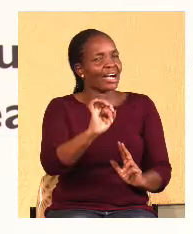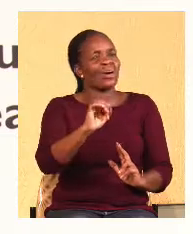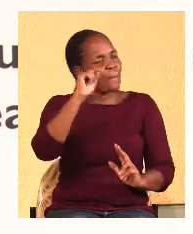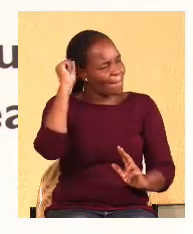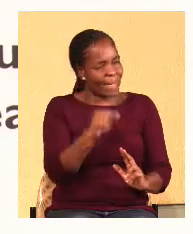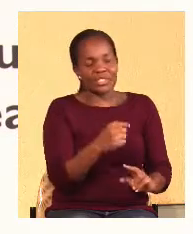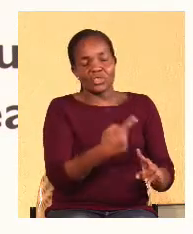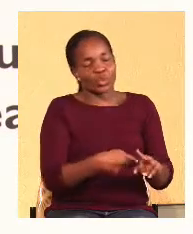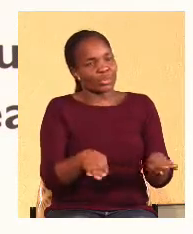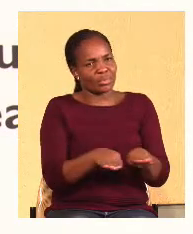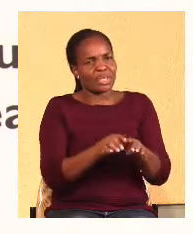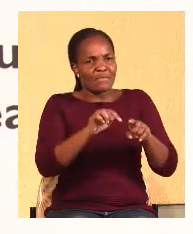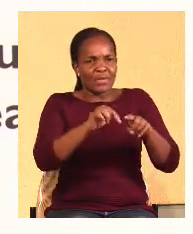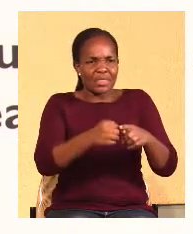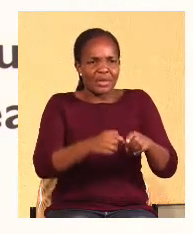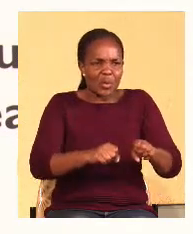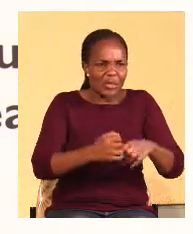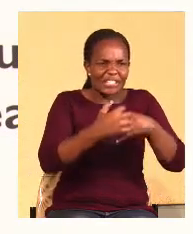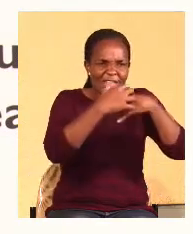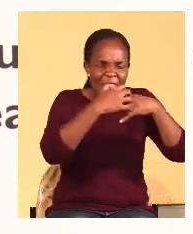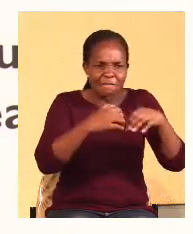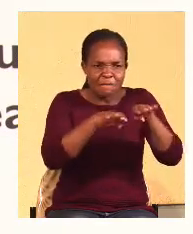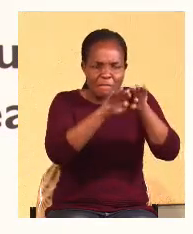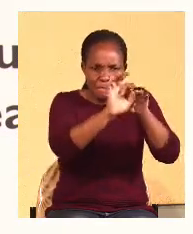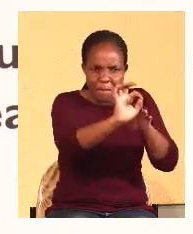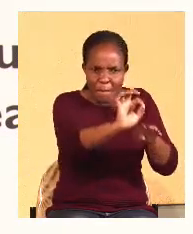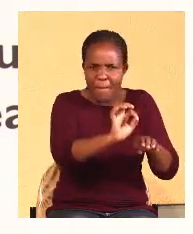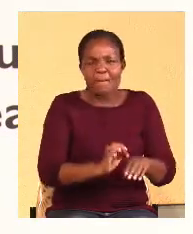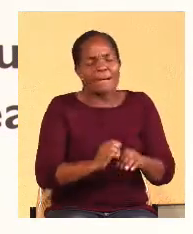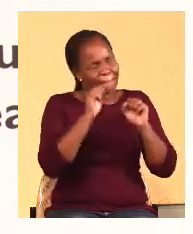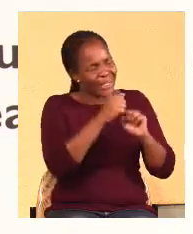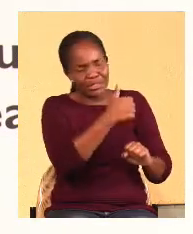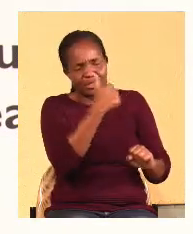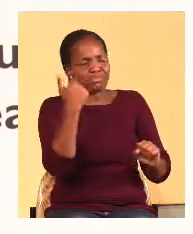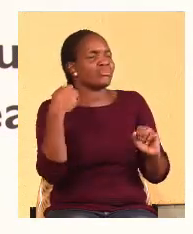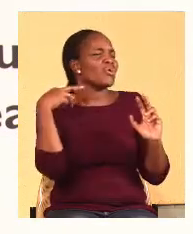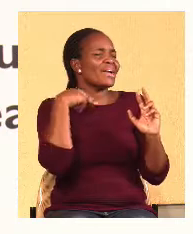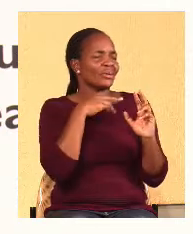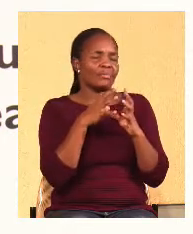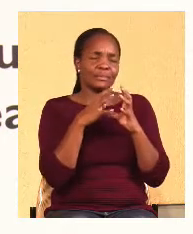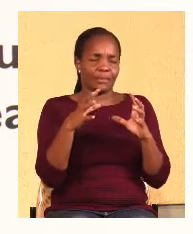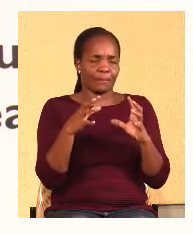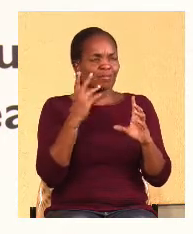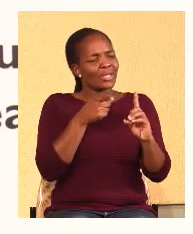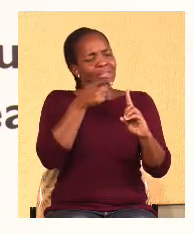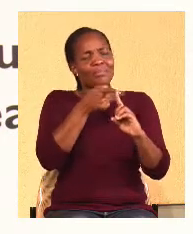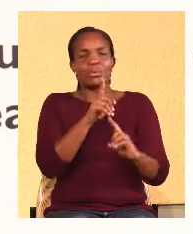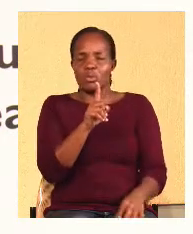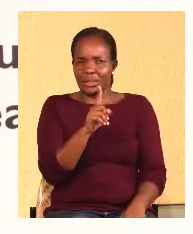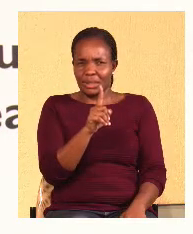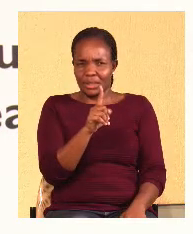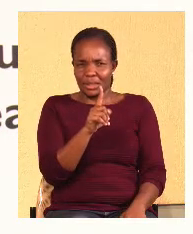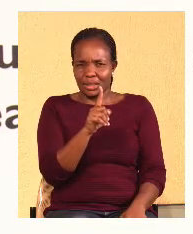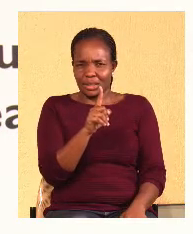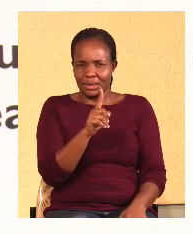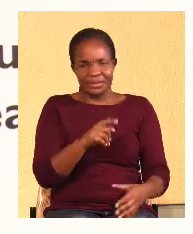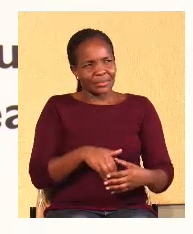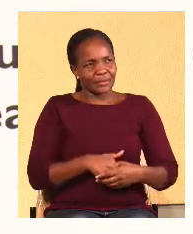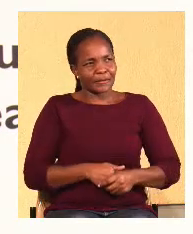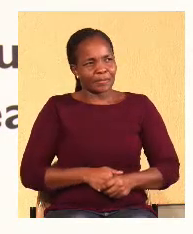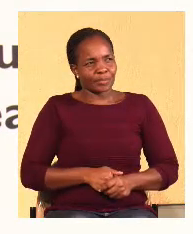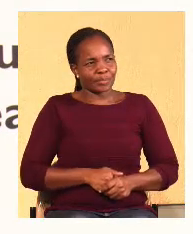cause harm or is of a defamatory nature. So the intention is never really, and I